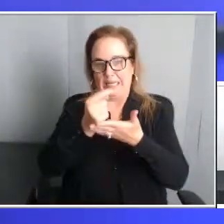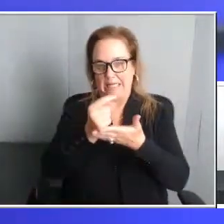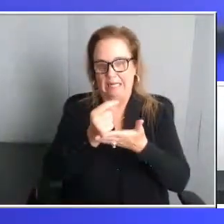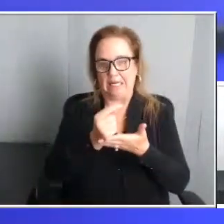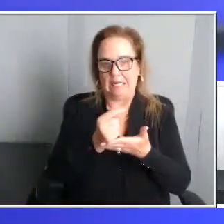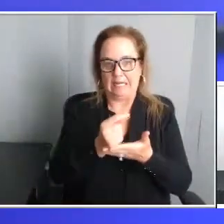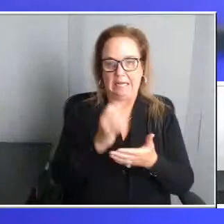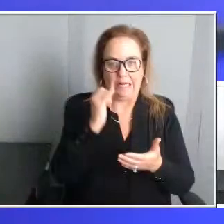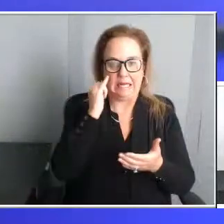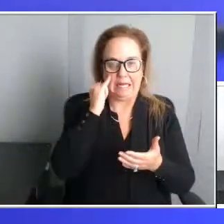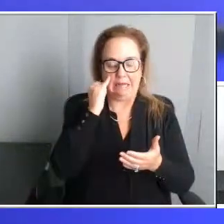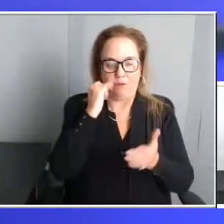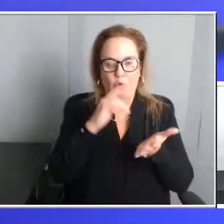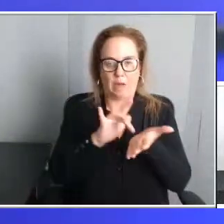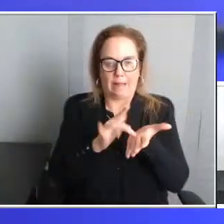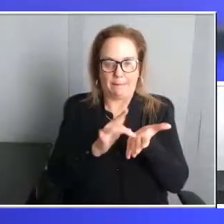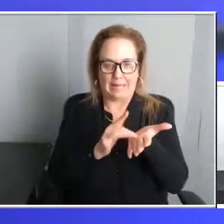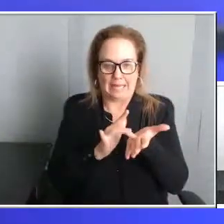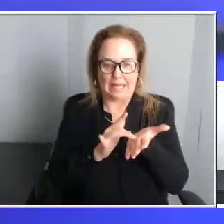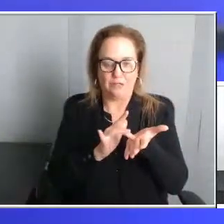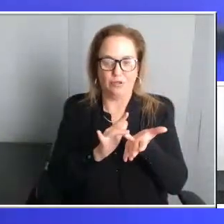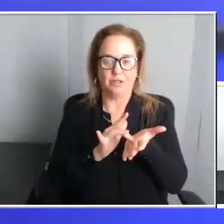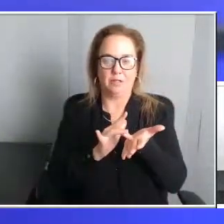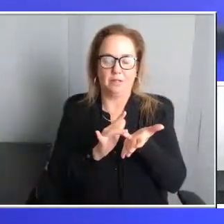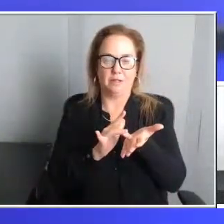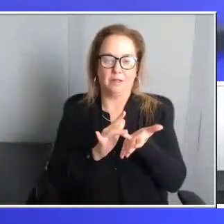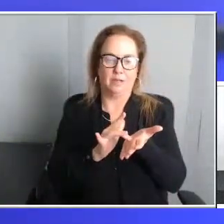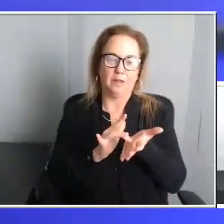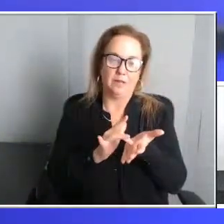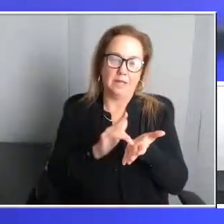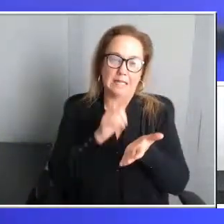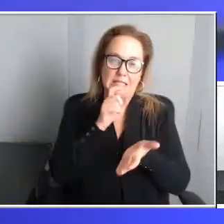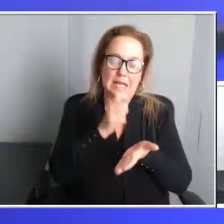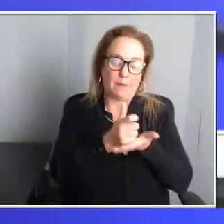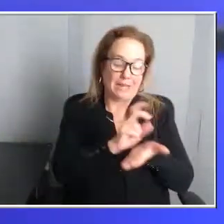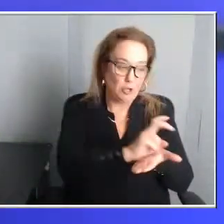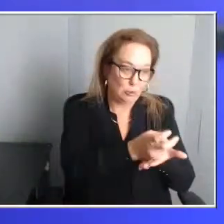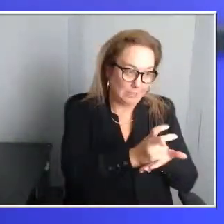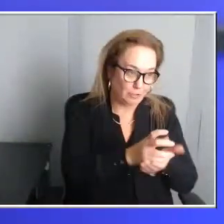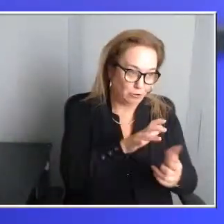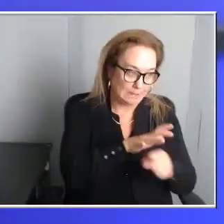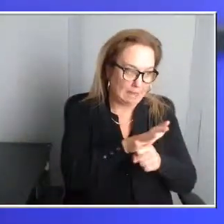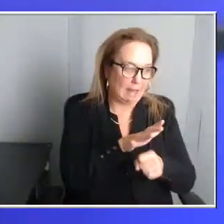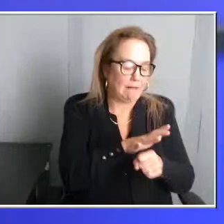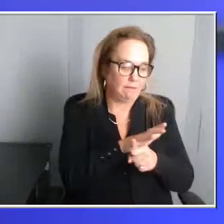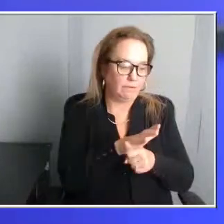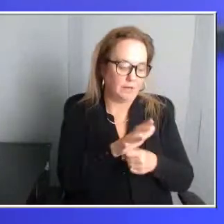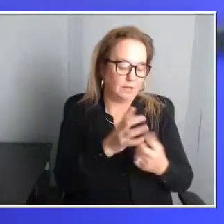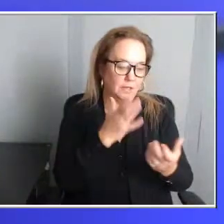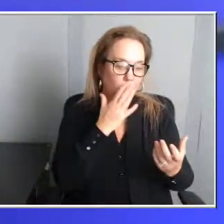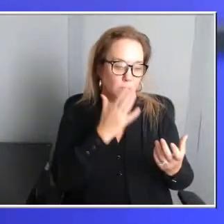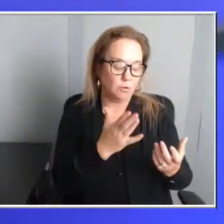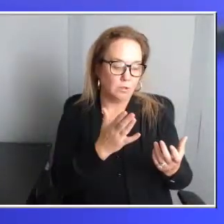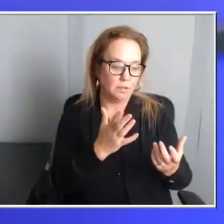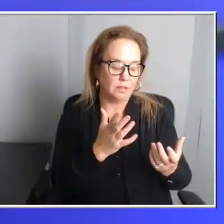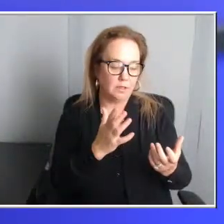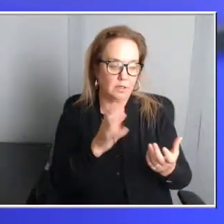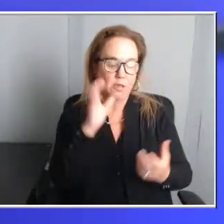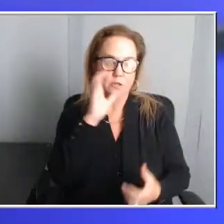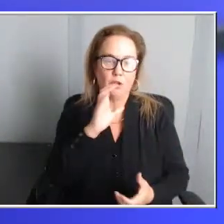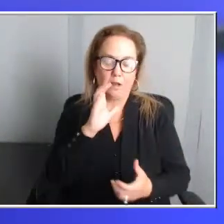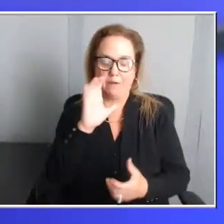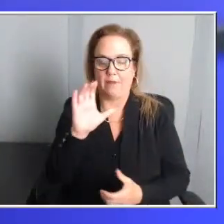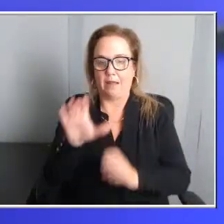you're on medications, but that's not treating your seizures well enough, it's good to seek care